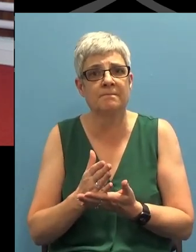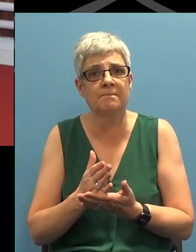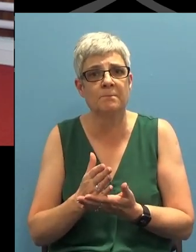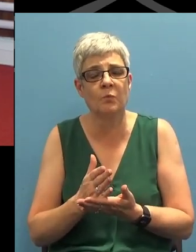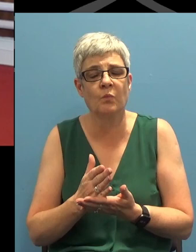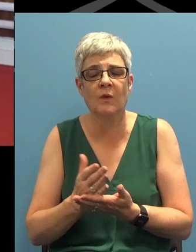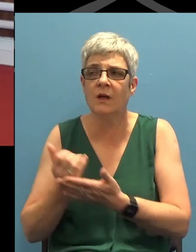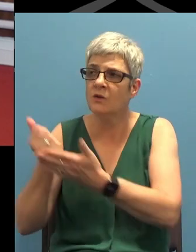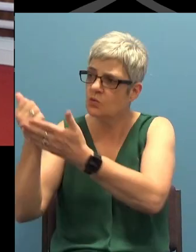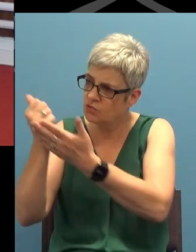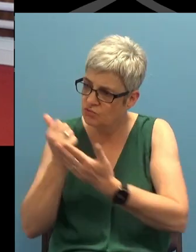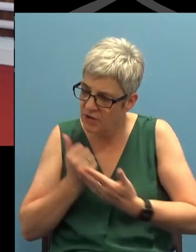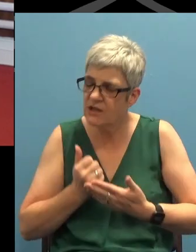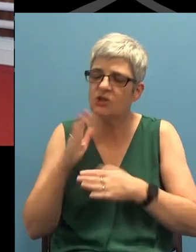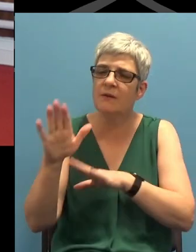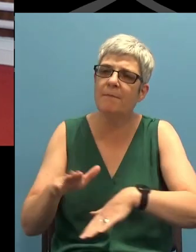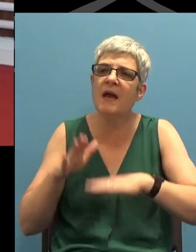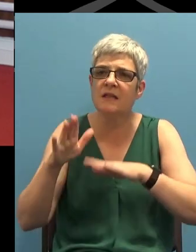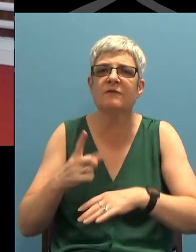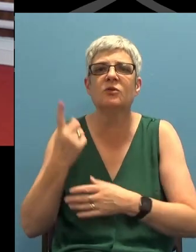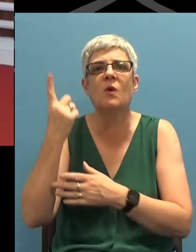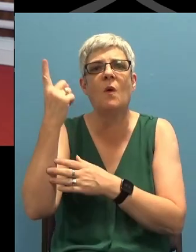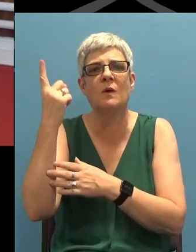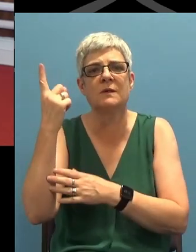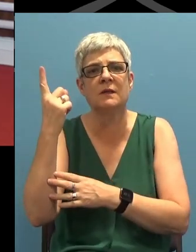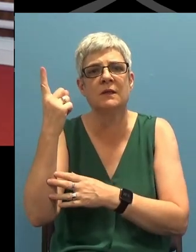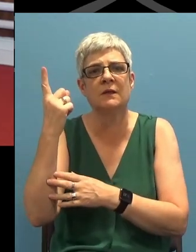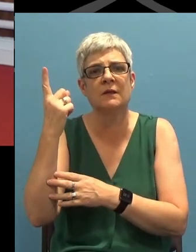And so, gracious and merciful God,